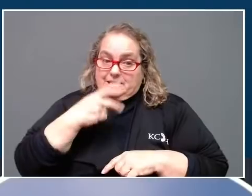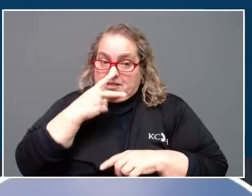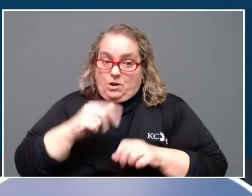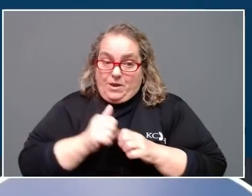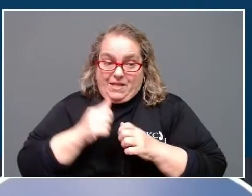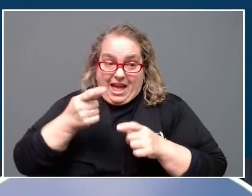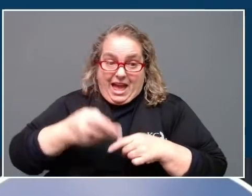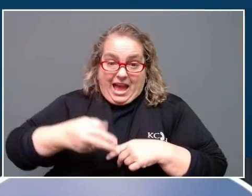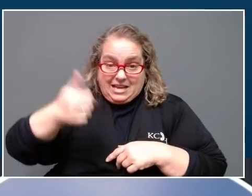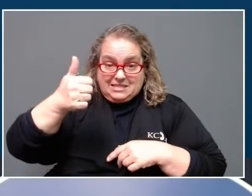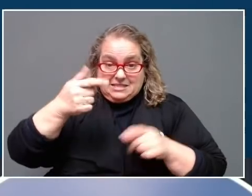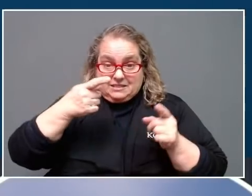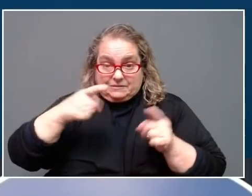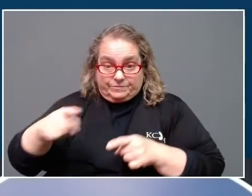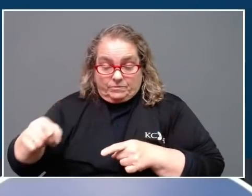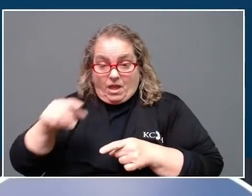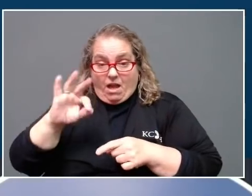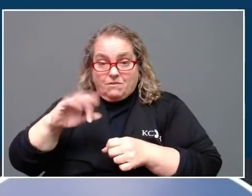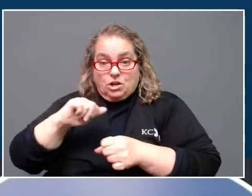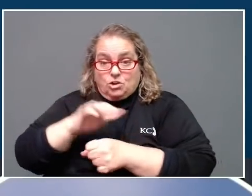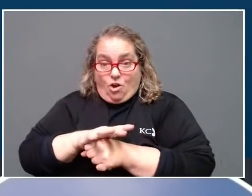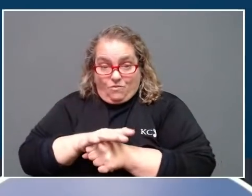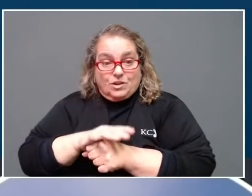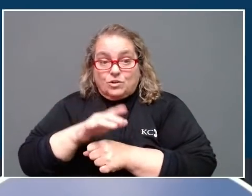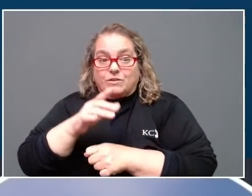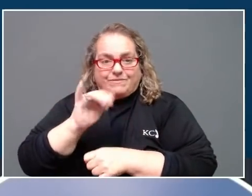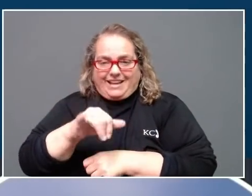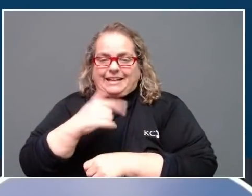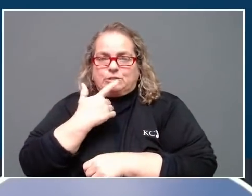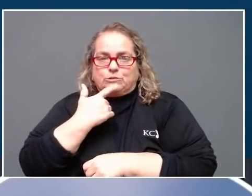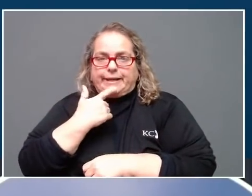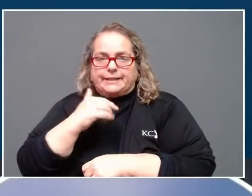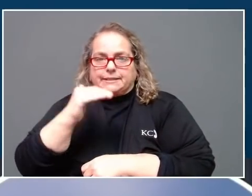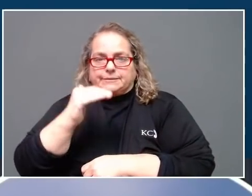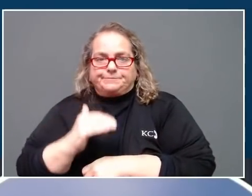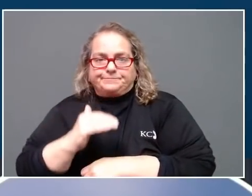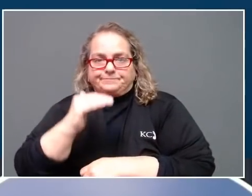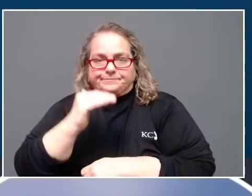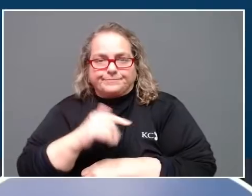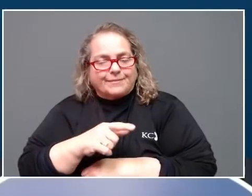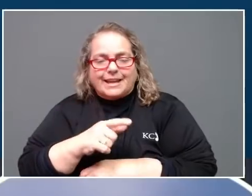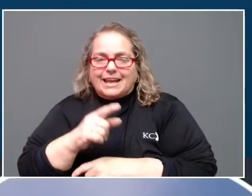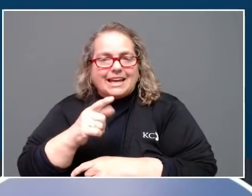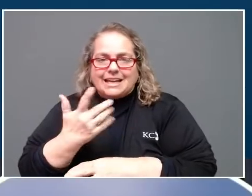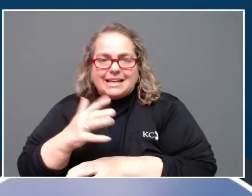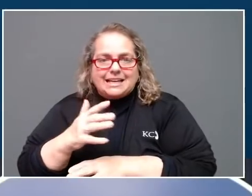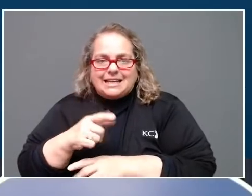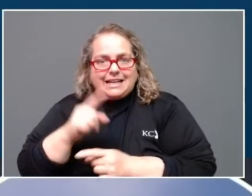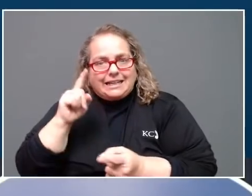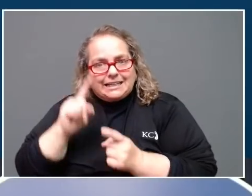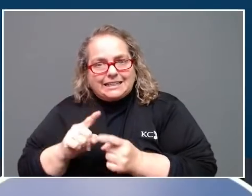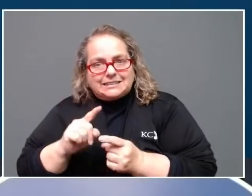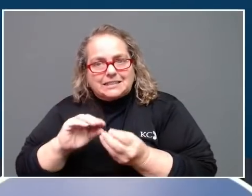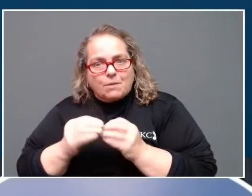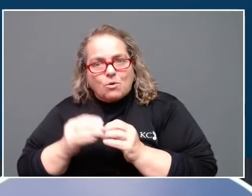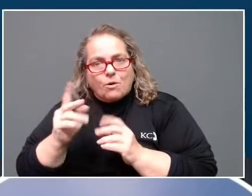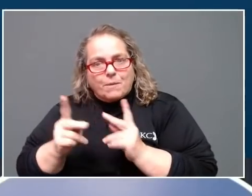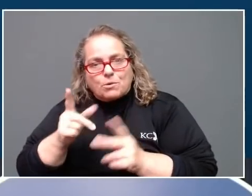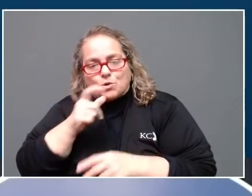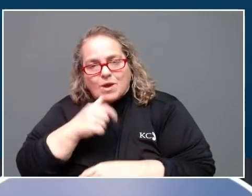of COVID are the ones that are in red, that are the least vaccinated. And that's where we can do the most work, the